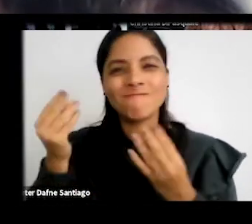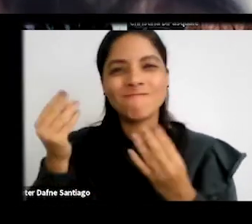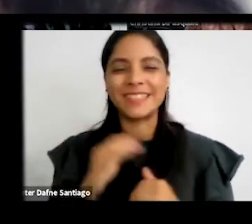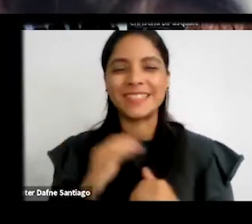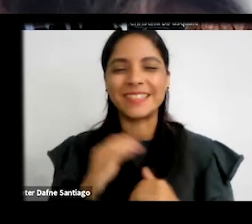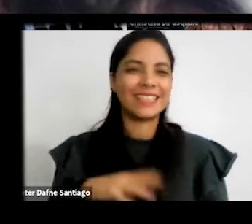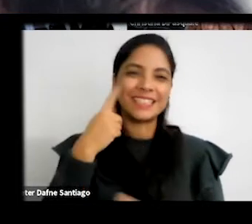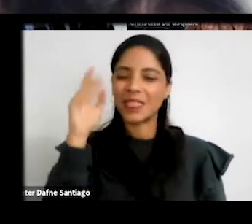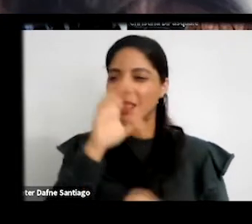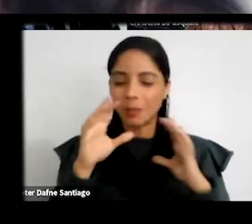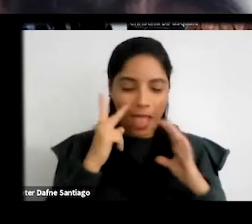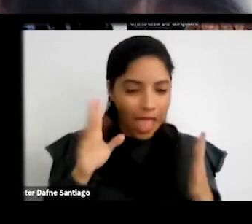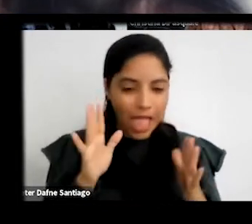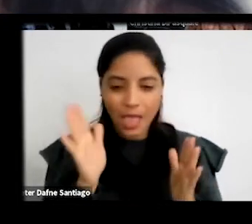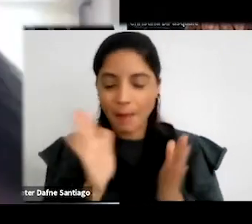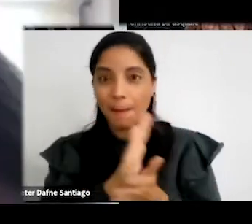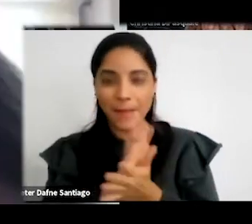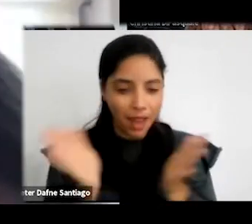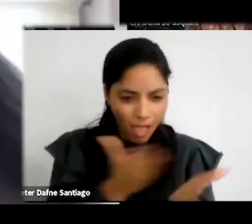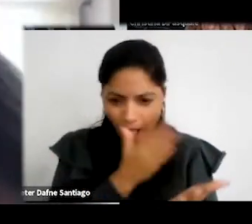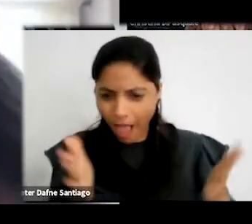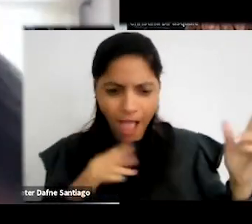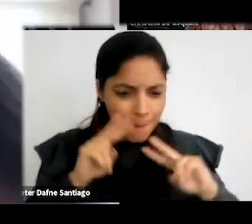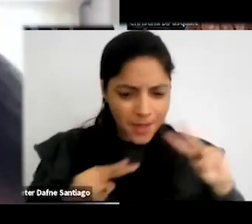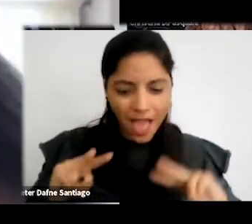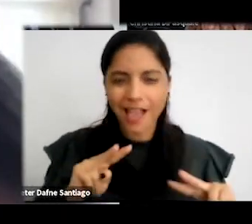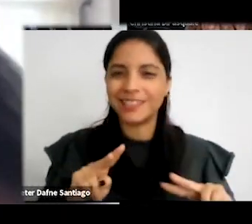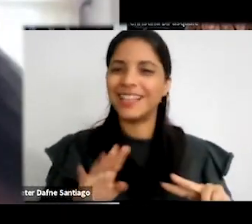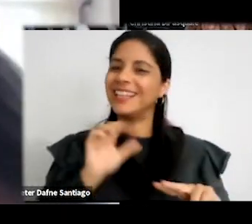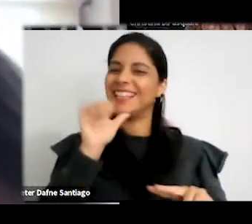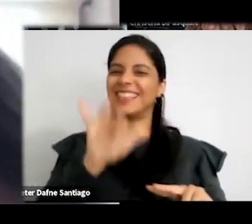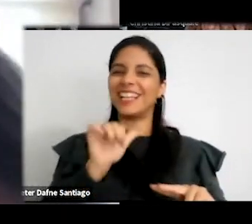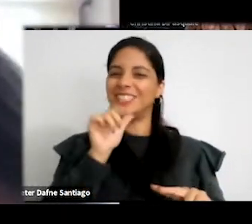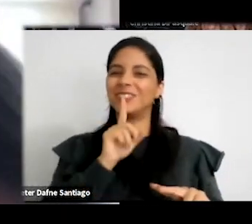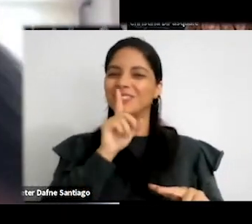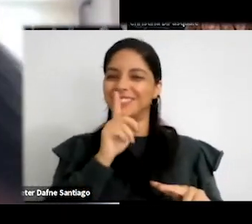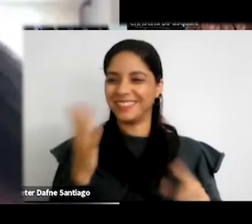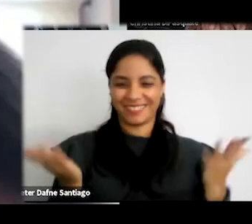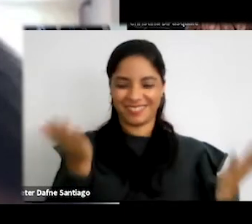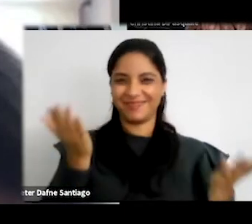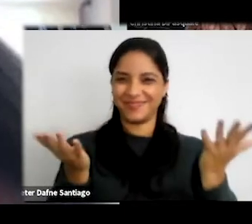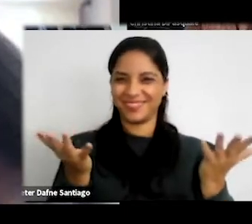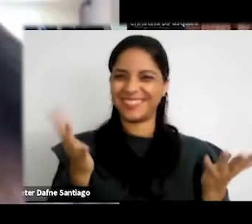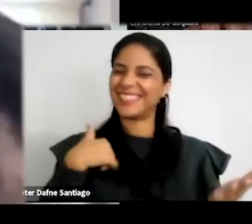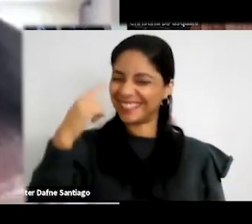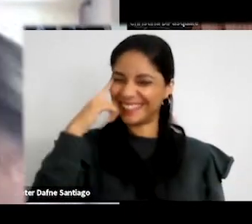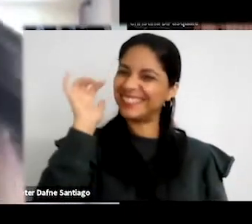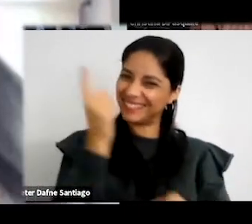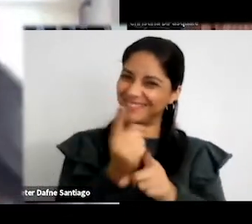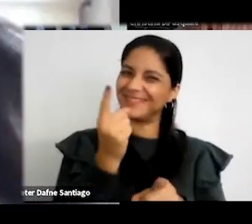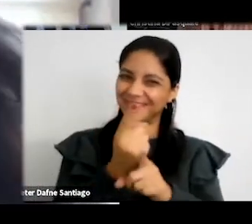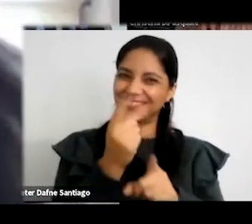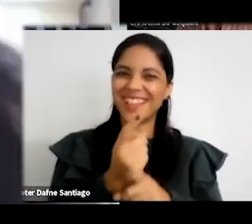But nothing could be further from the truth. True. That's very true. And and the other thing about Realidades was, they weren't